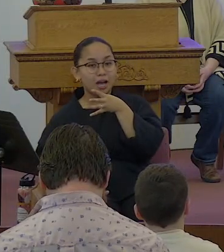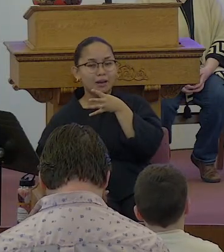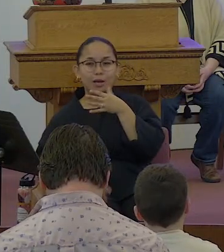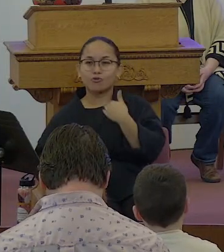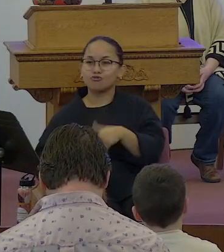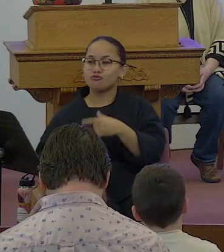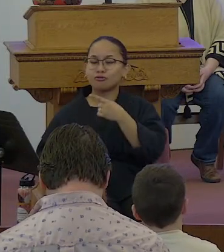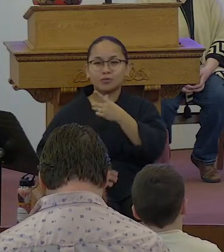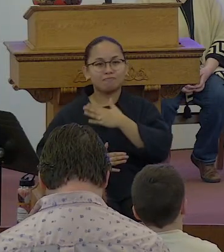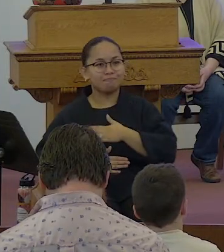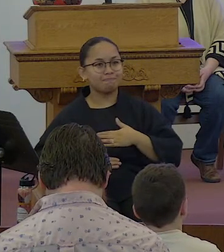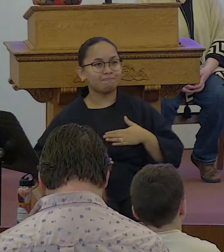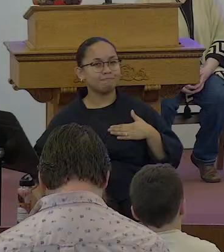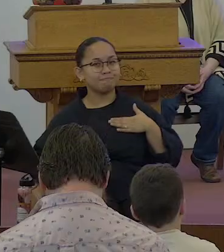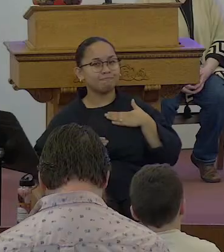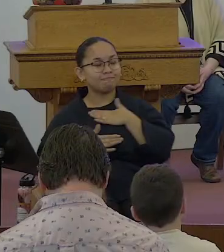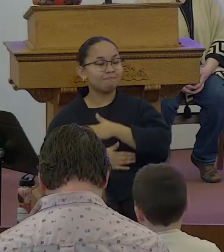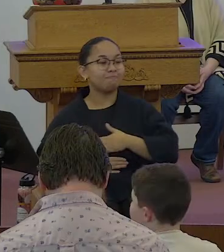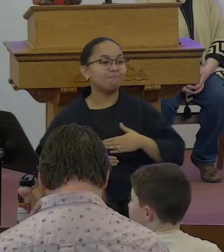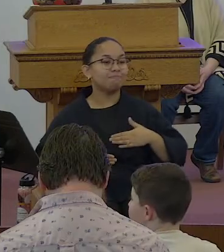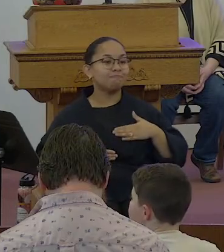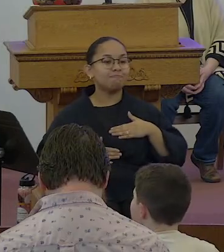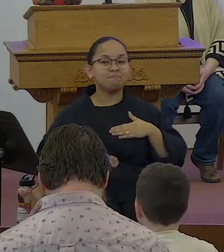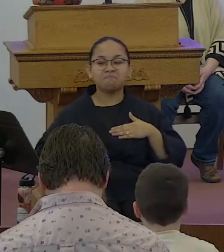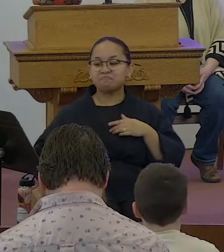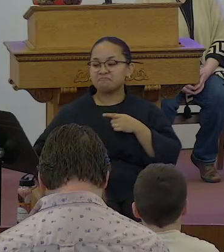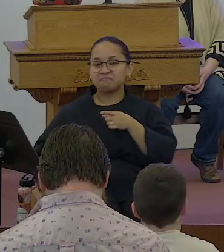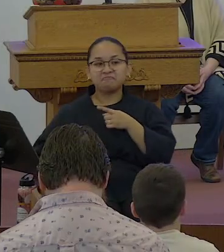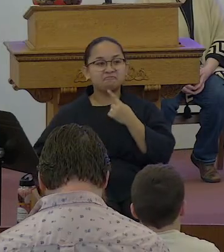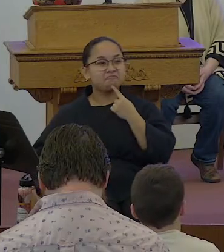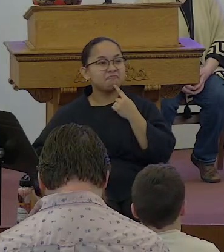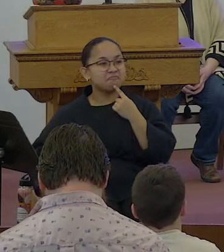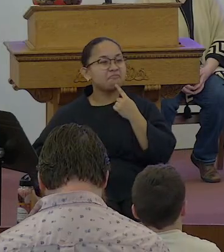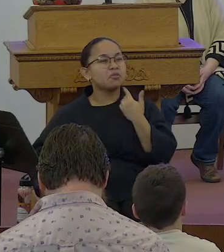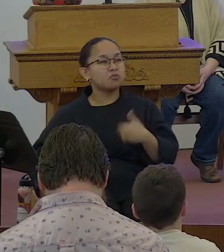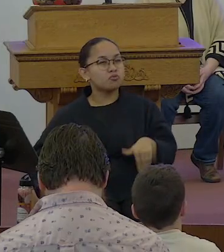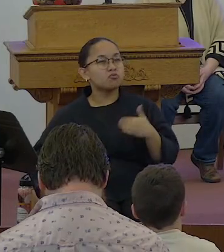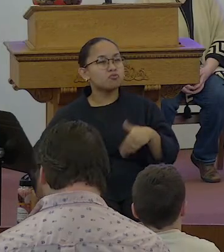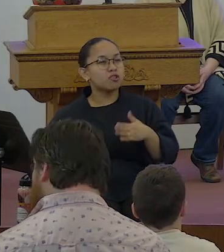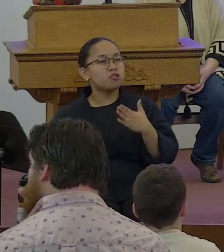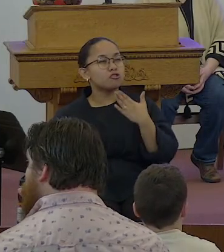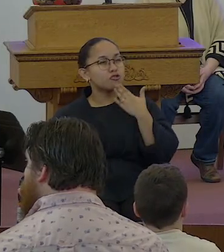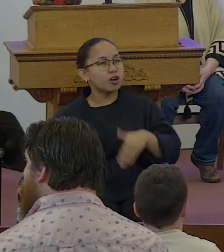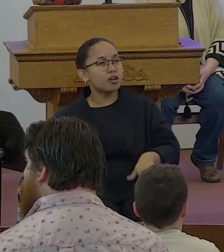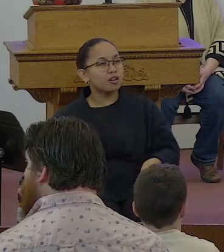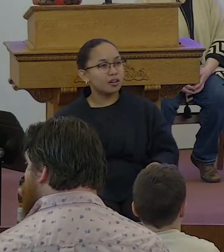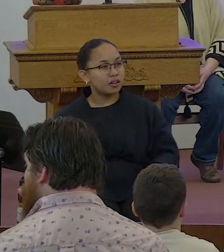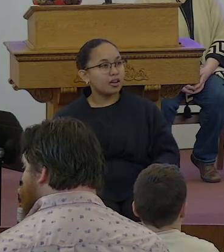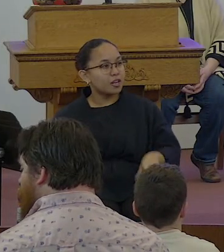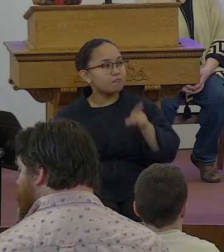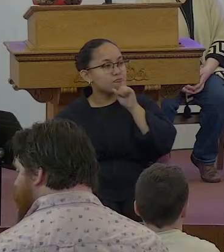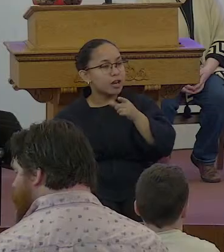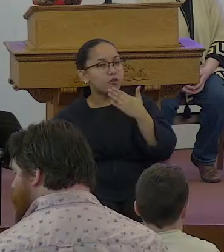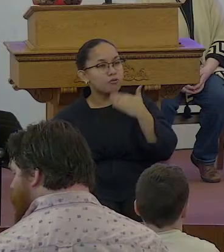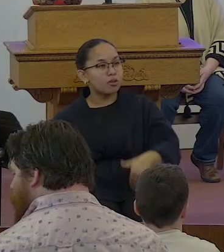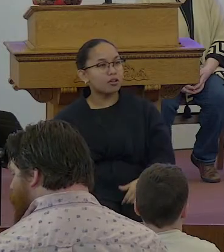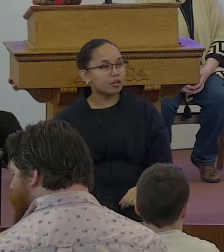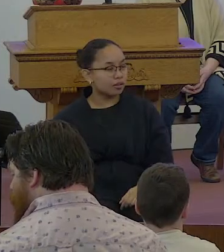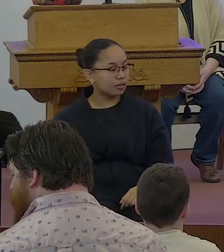pleased all right. "That's good," she said. That's real